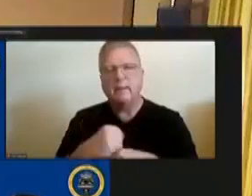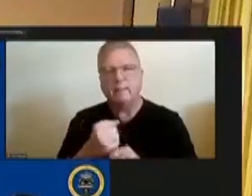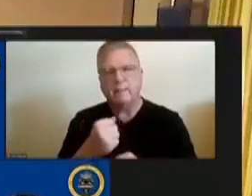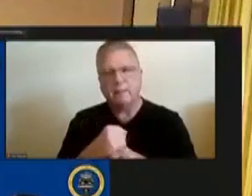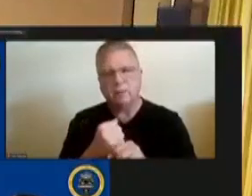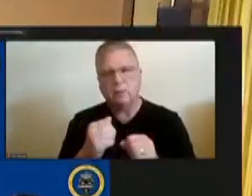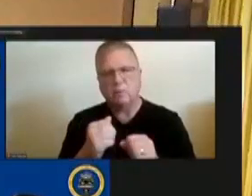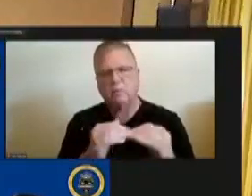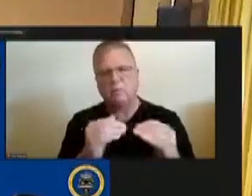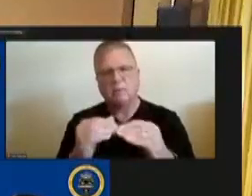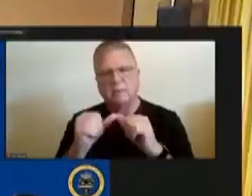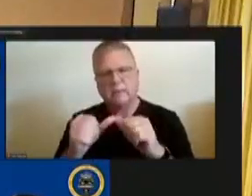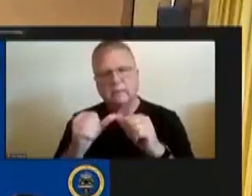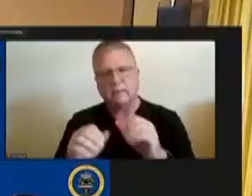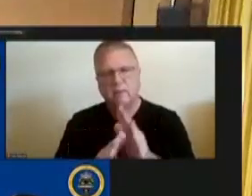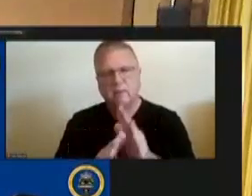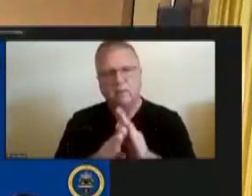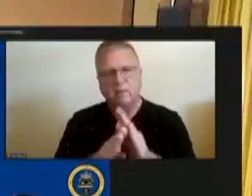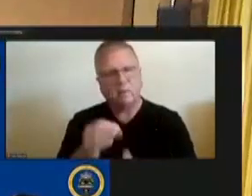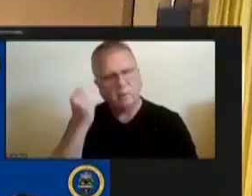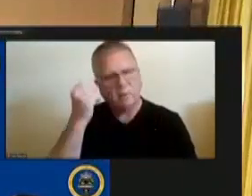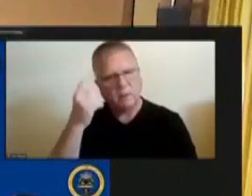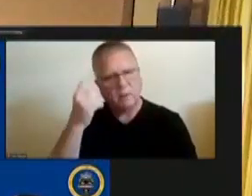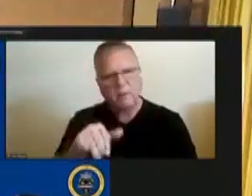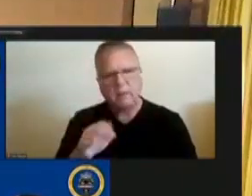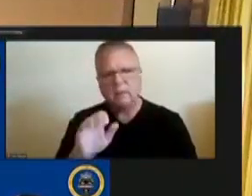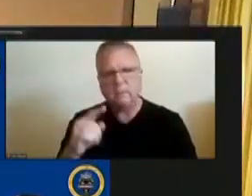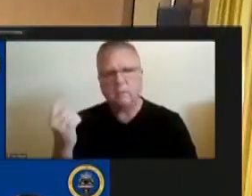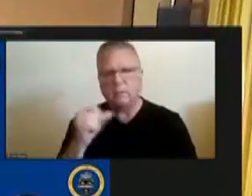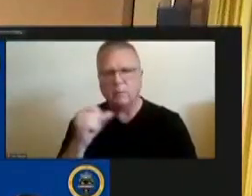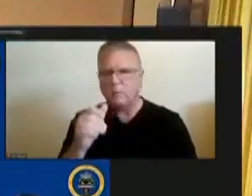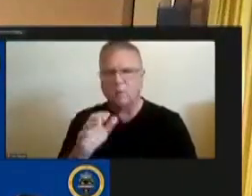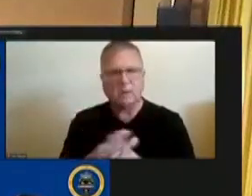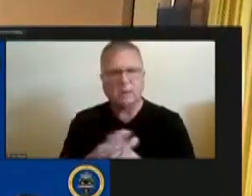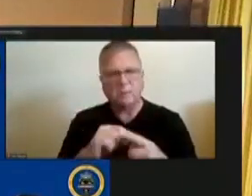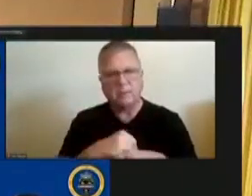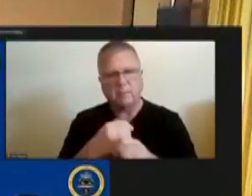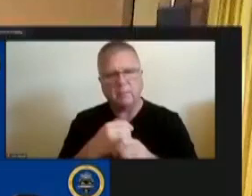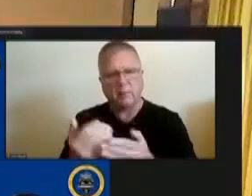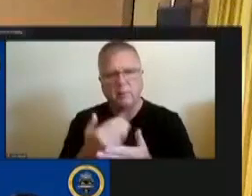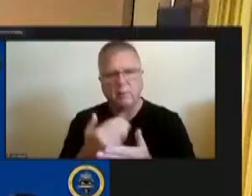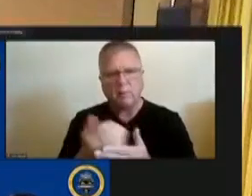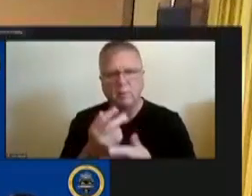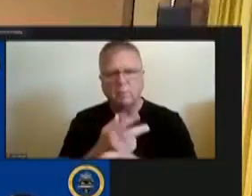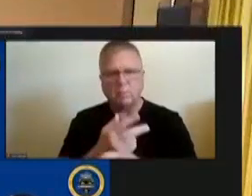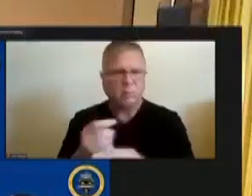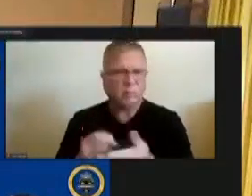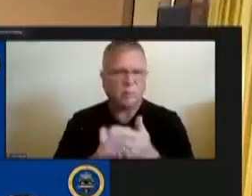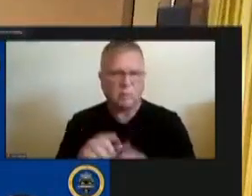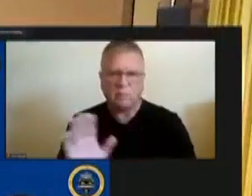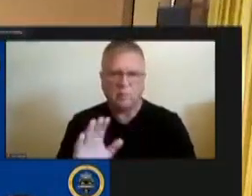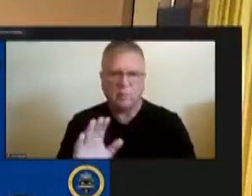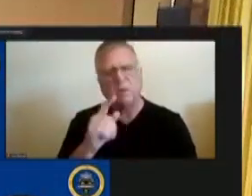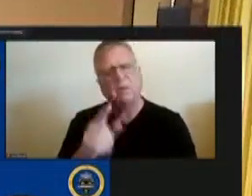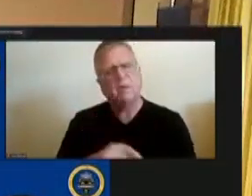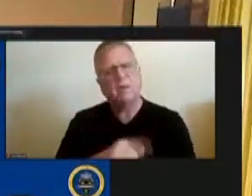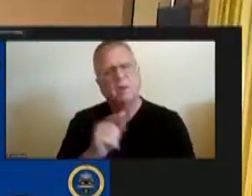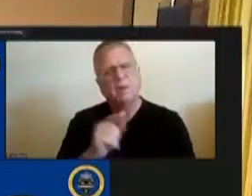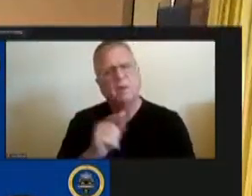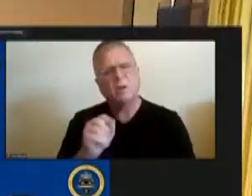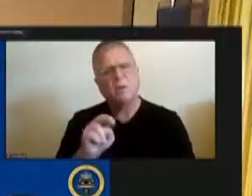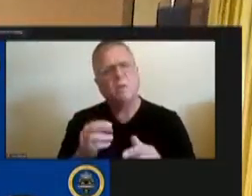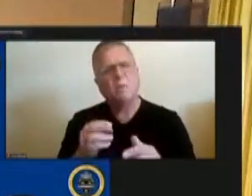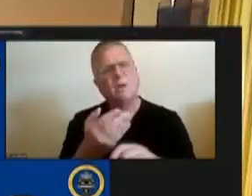development. We realize that this bill alone is not enough to fully modernize Pittsburgh's parking requirements. In the long run, we urge the city to